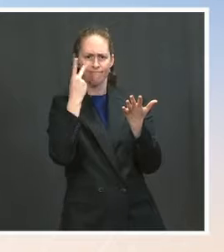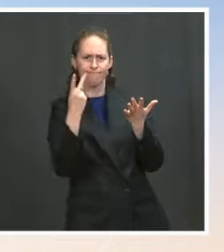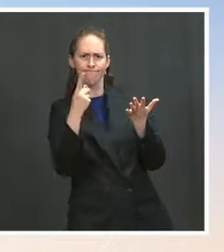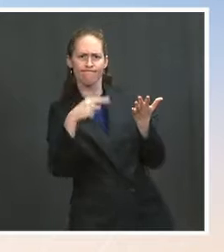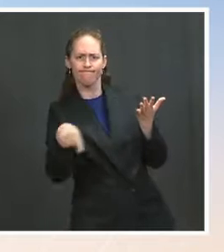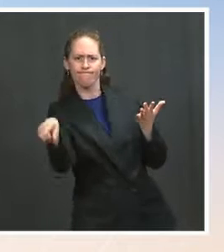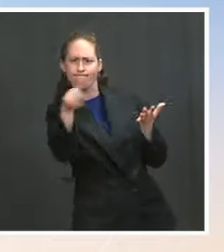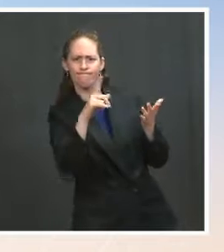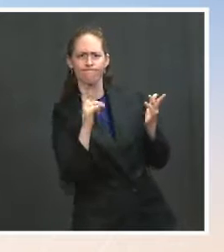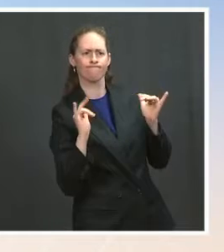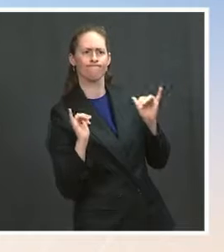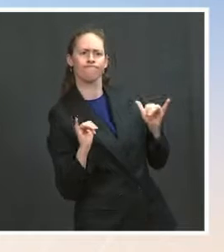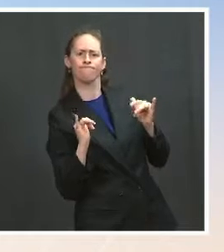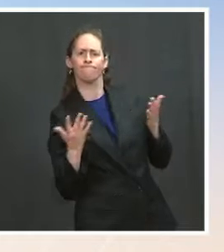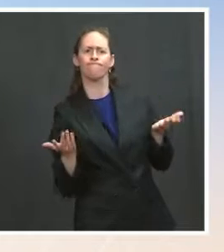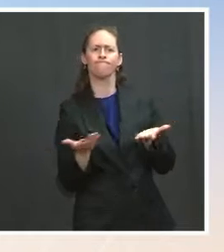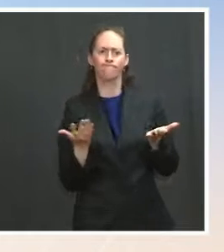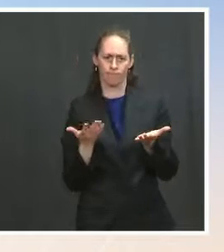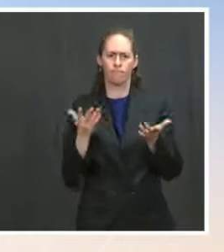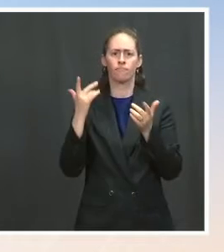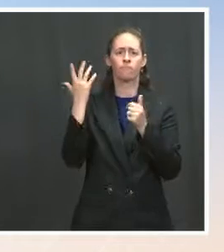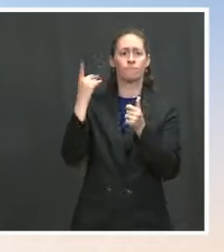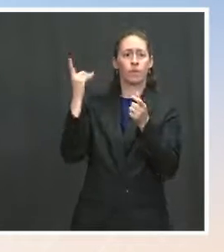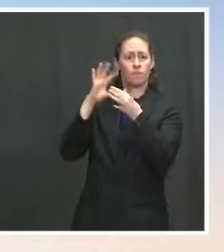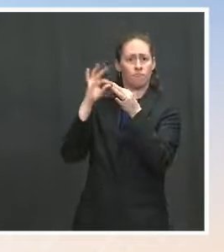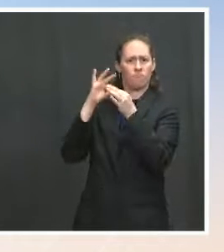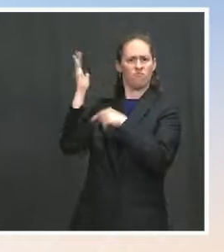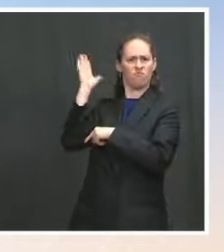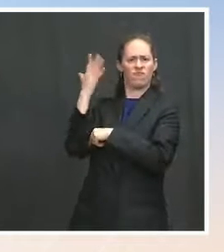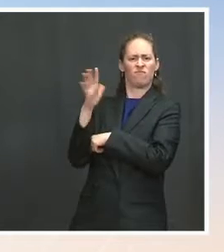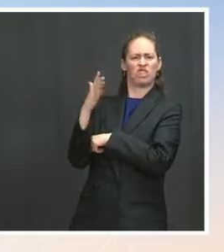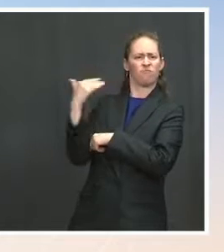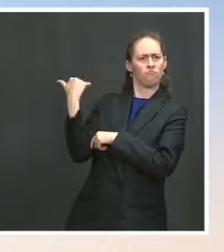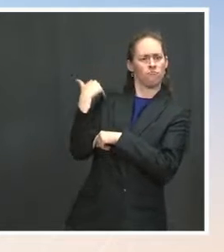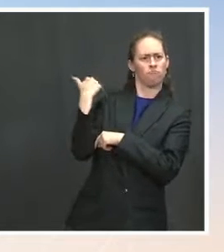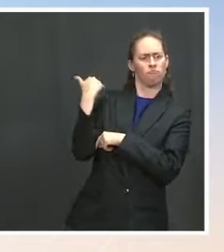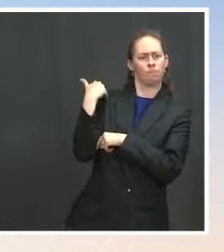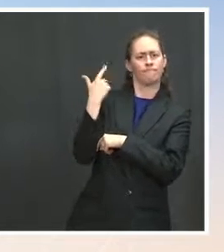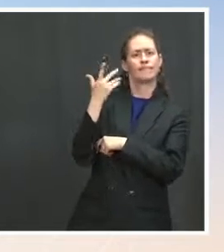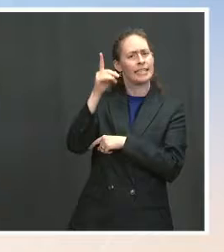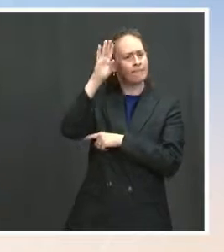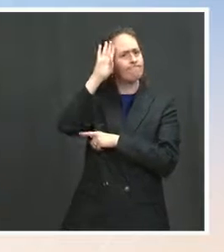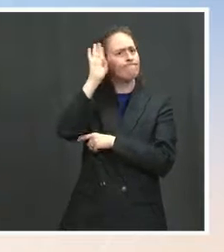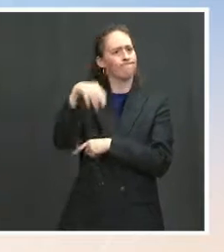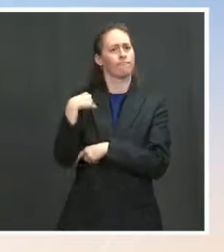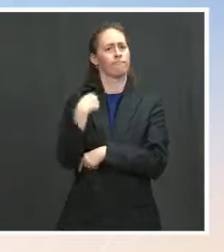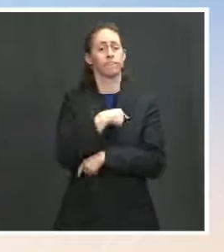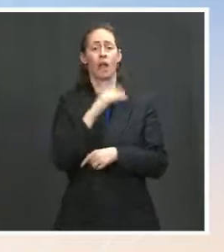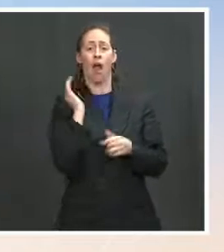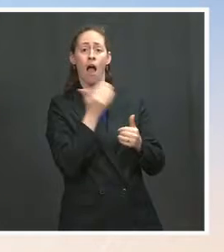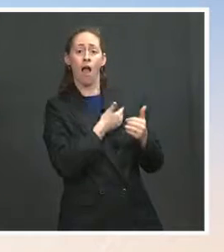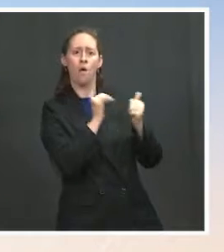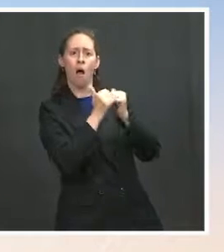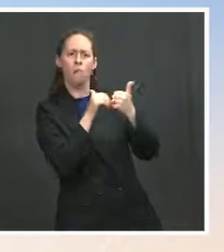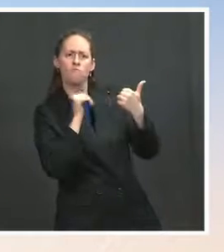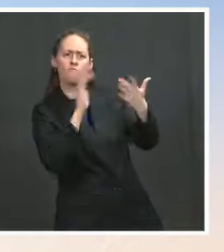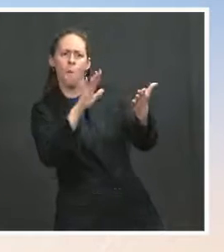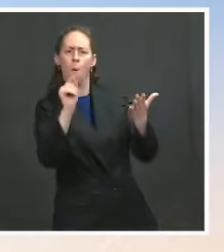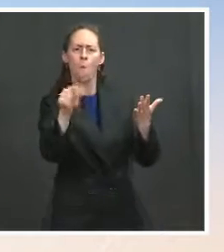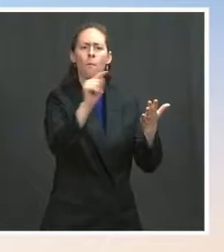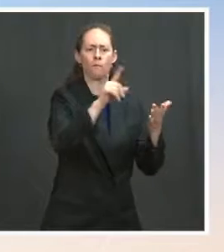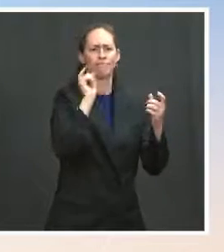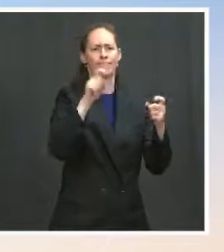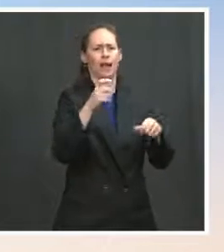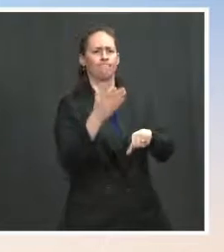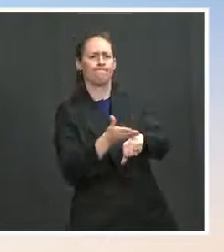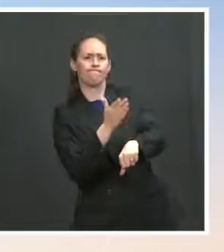words he shared just a few weeks ago, that we should always be refining and improving our approaches to how we approach this issue